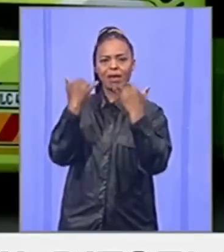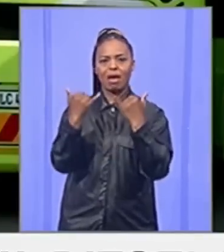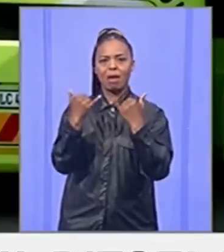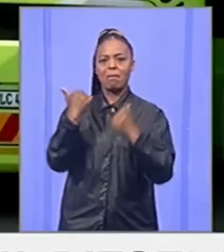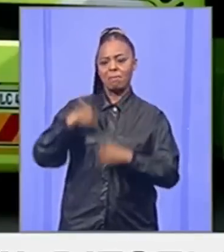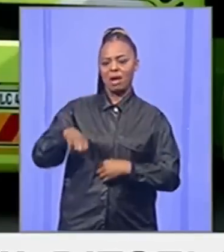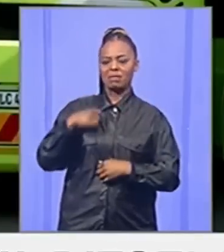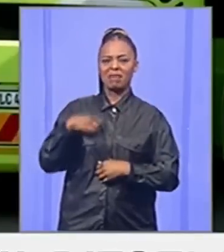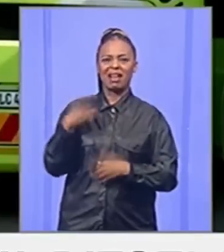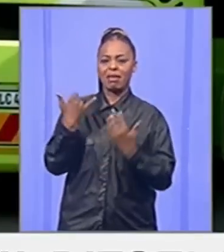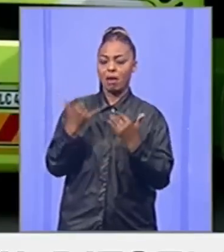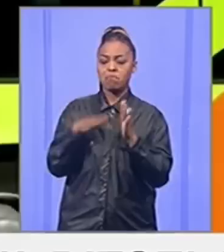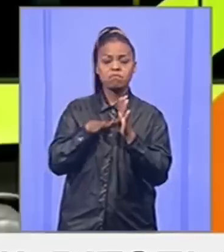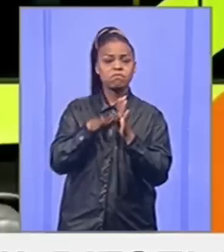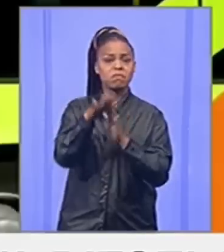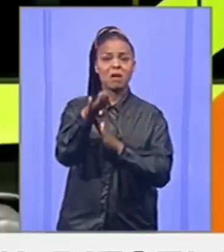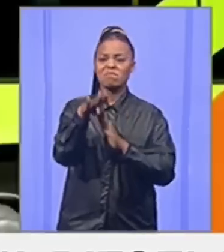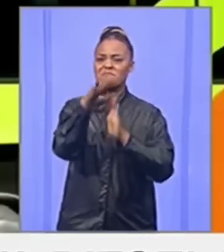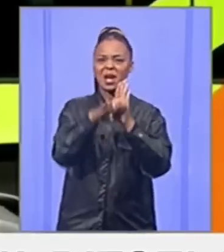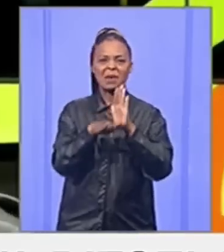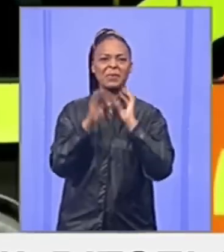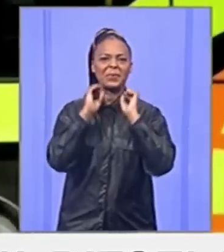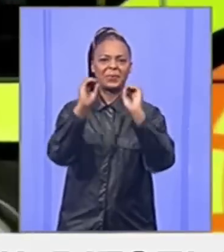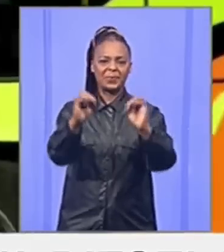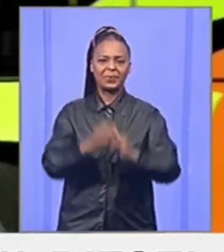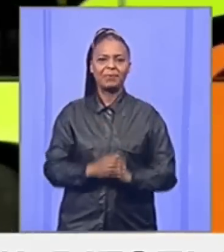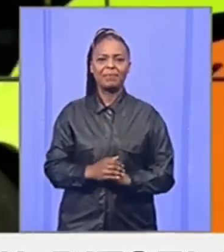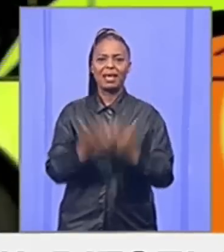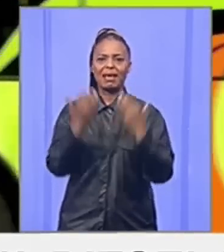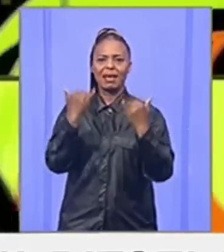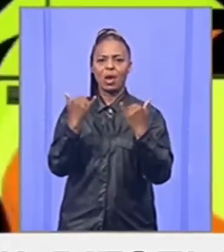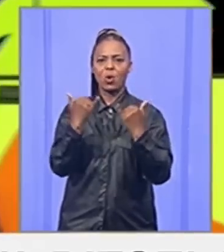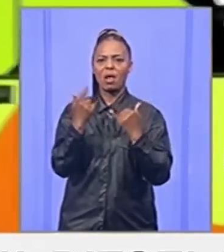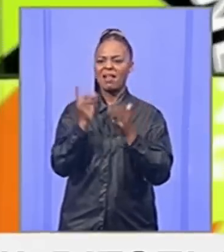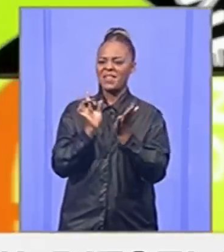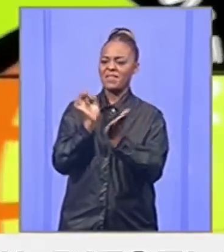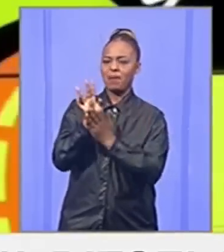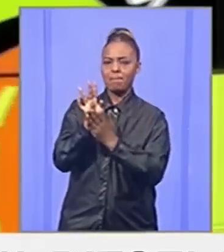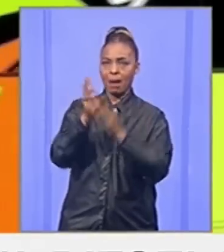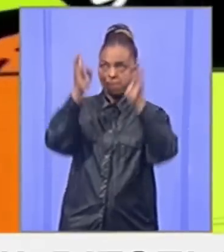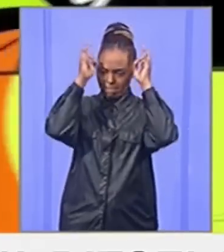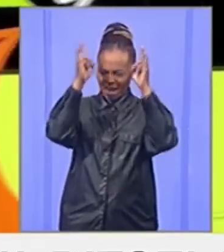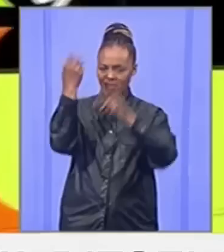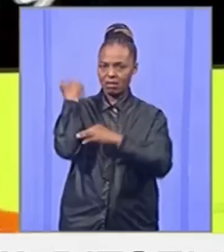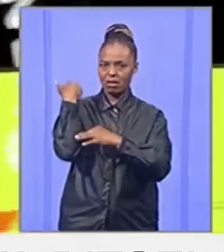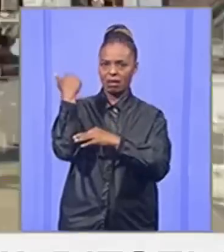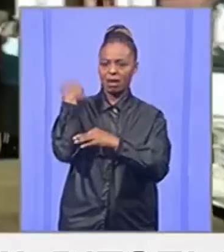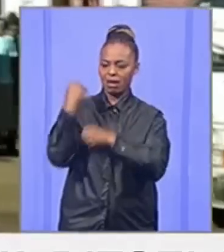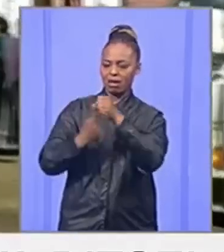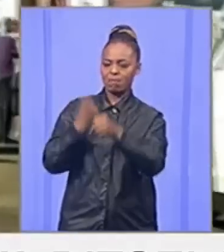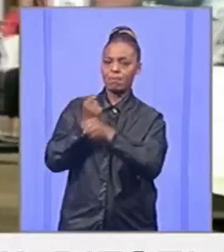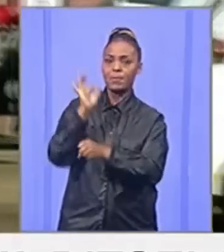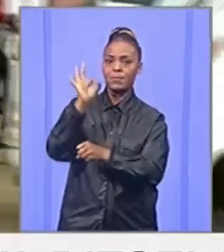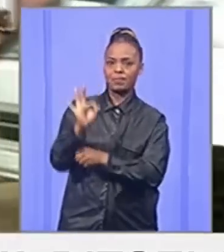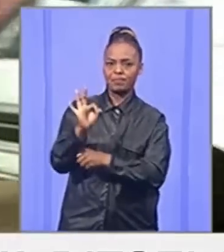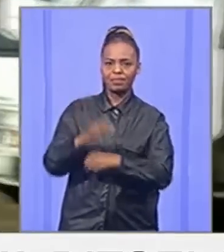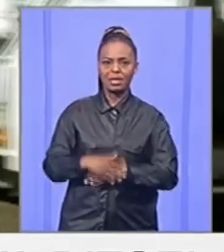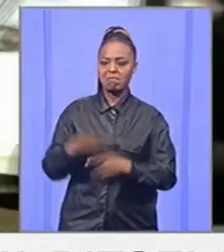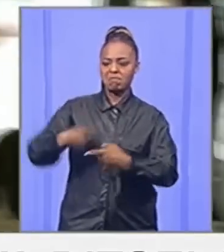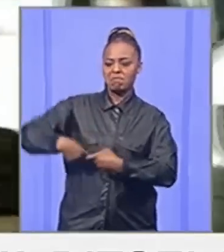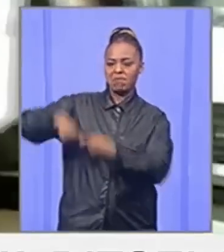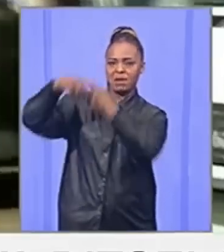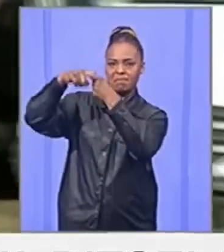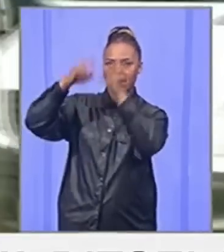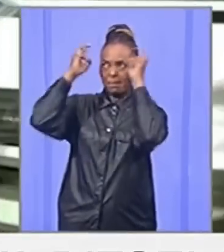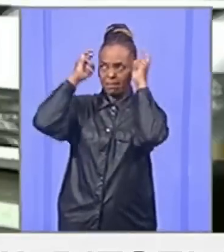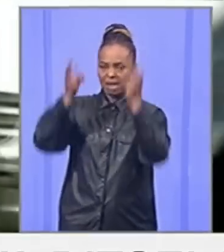sapallwa ke go phetagatsa leano le. Ke tekano ya mengwa ge meraro gore kule dipese tseo di sale go di dula mo. Badudi ba re ba sale ba tshepiswa gore lenana o le